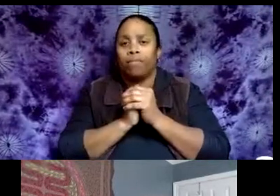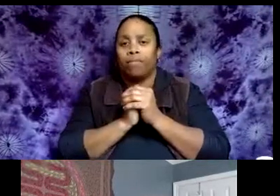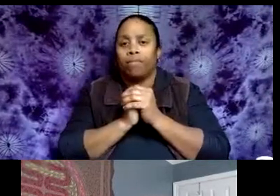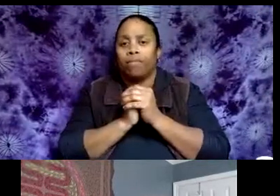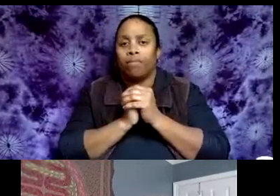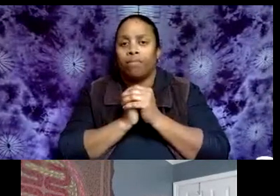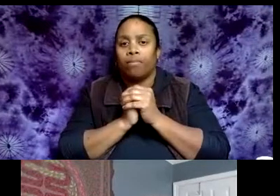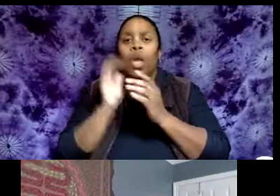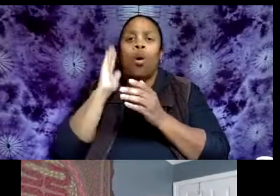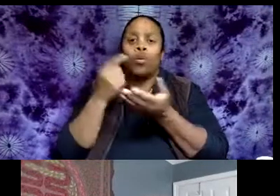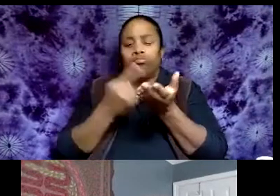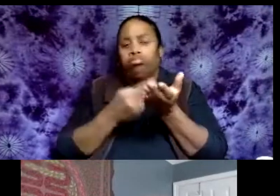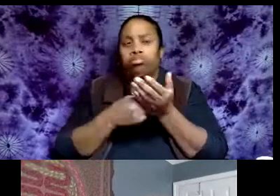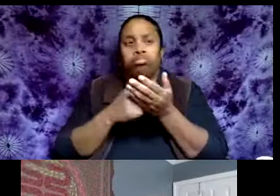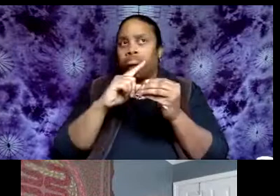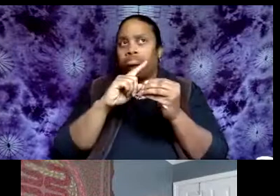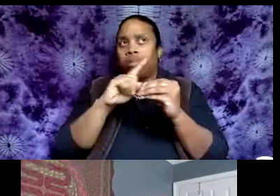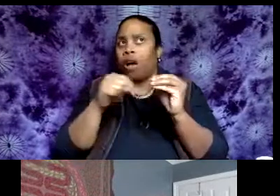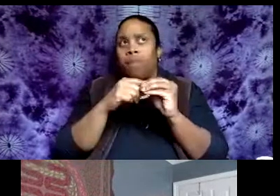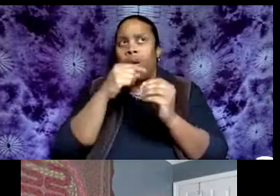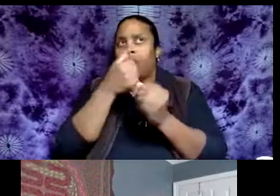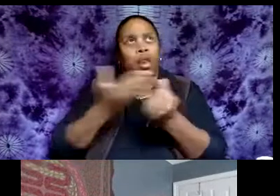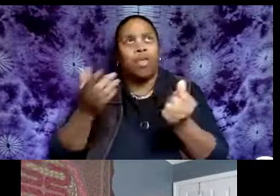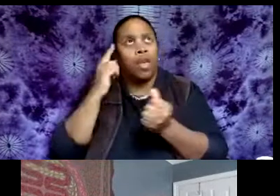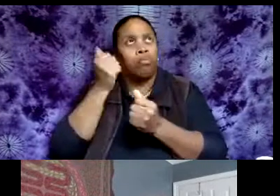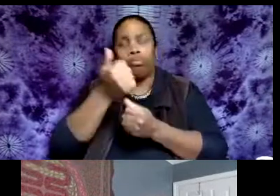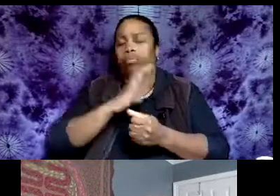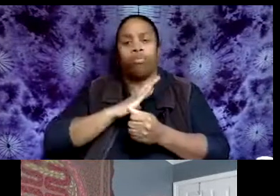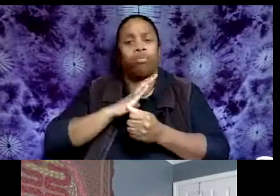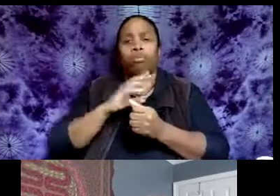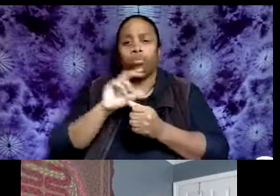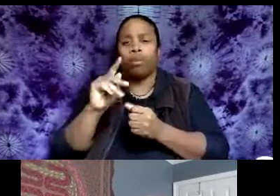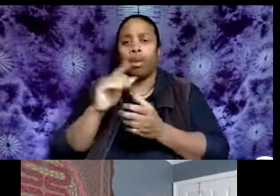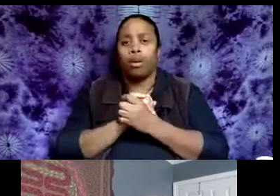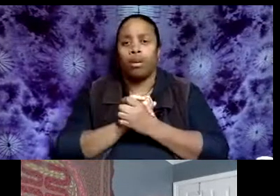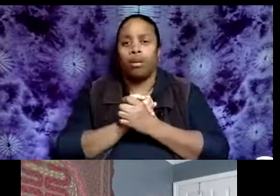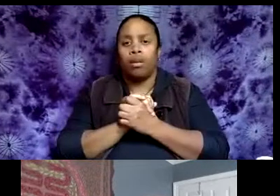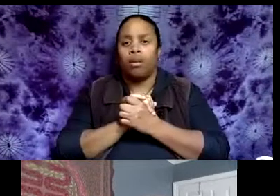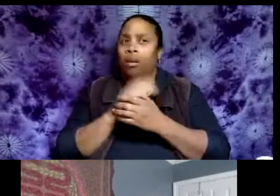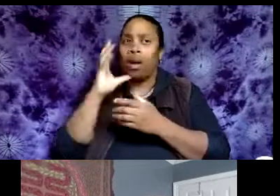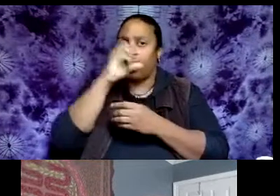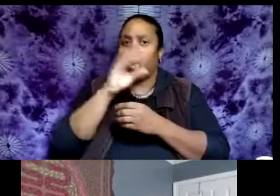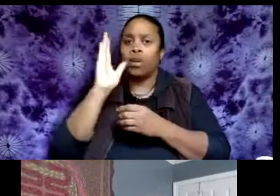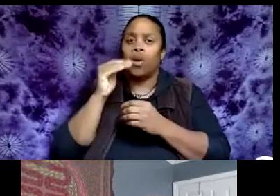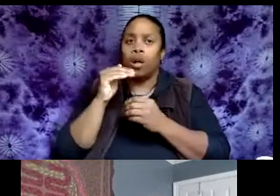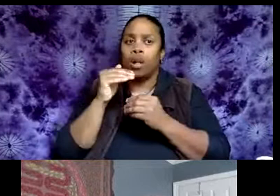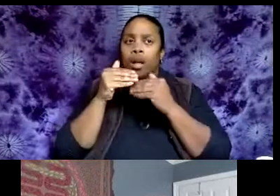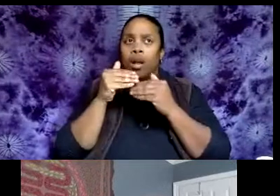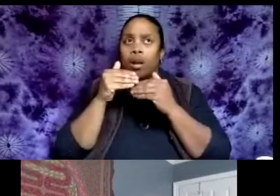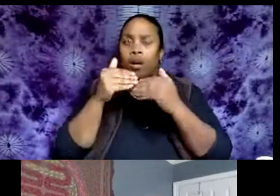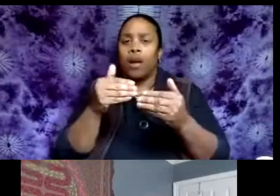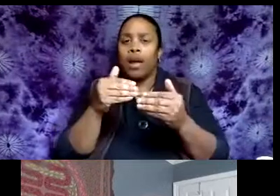we'll talk about anything. So any question you have tonight, feel free. All right, well, let's see. I guess we'll go ahead in the same order.